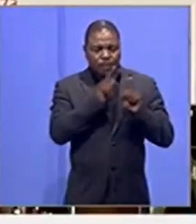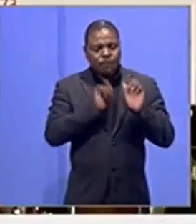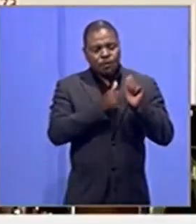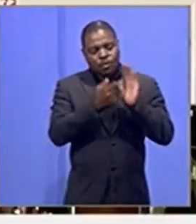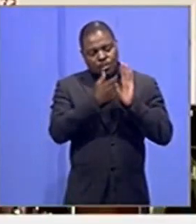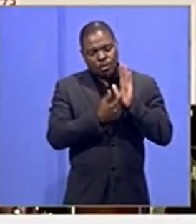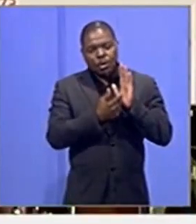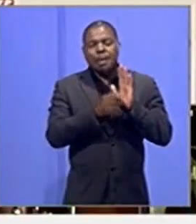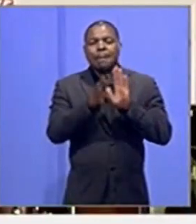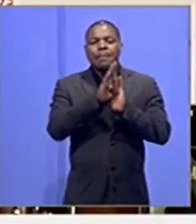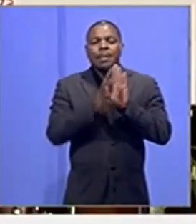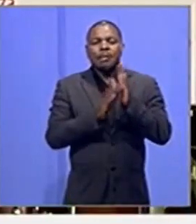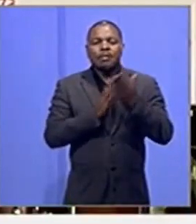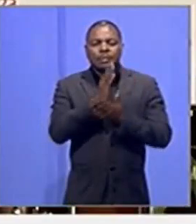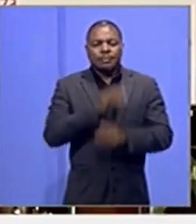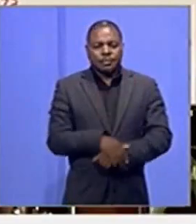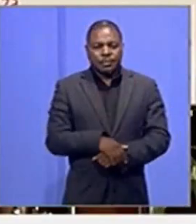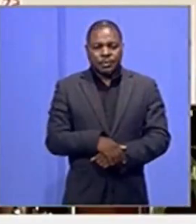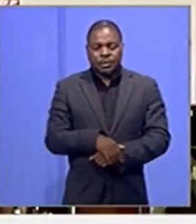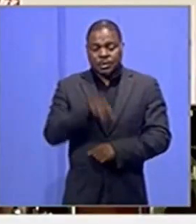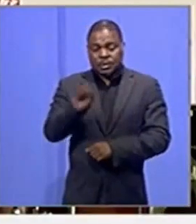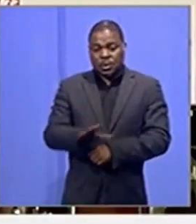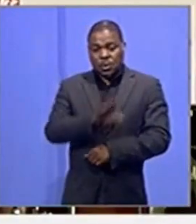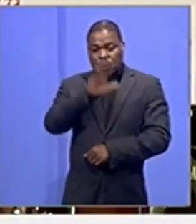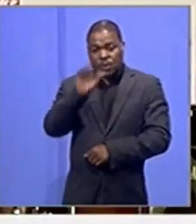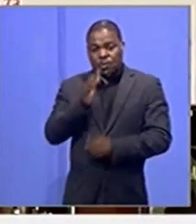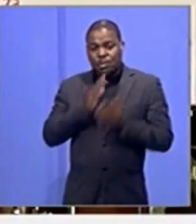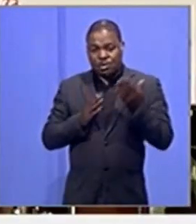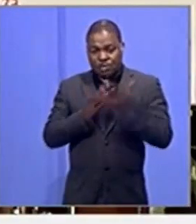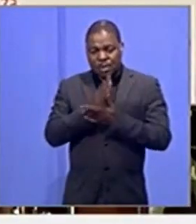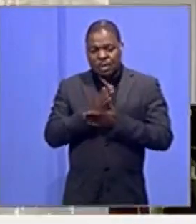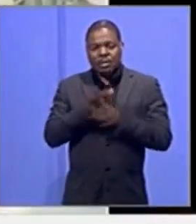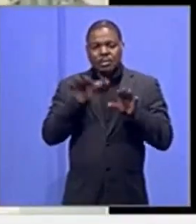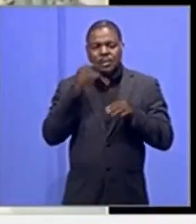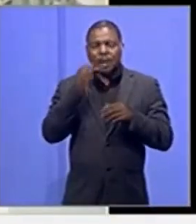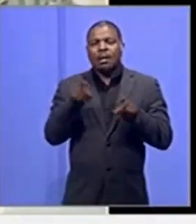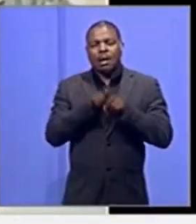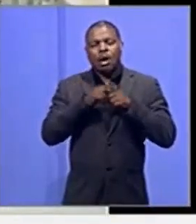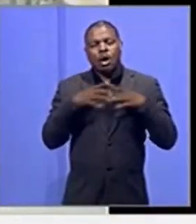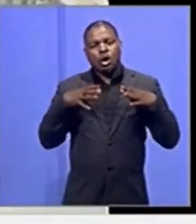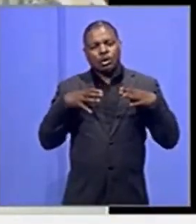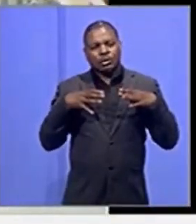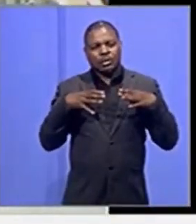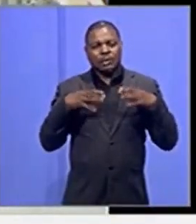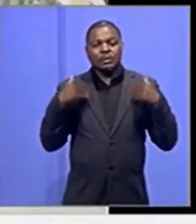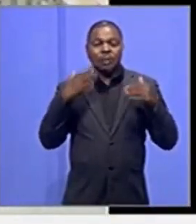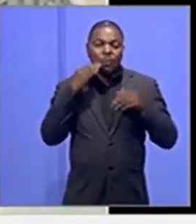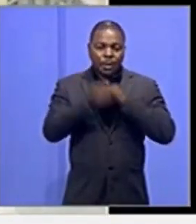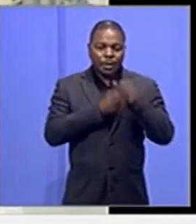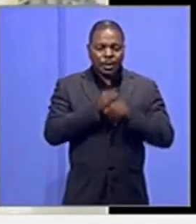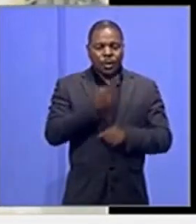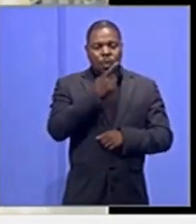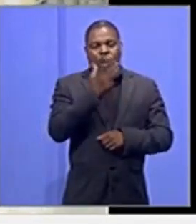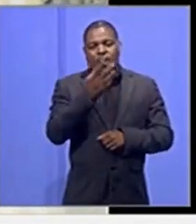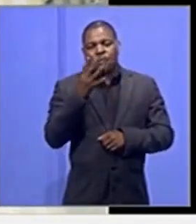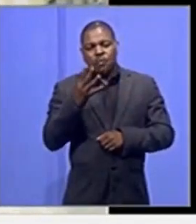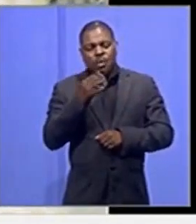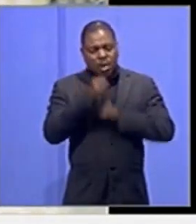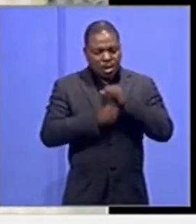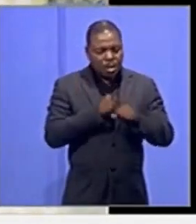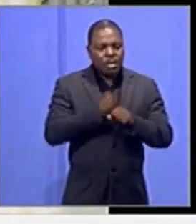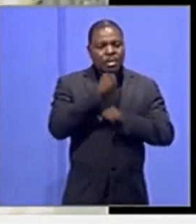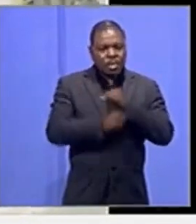Rights. Letsatsi la ditshwanelo tsa botho la Afrika Borwa le ne la kaiwa go nna letsatsi la boikhutso ga e sale ka 1994. Mme le ketikiwa ngwaga le ngwaga